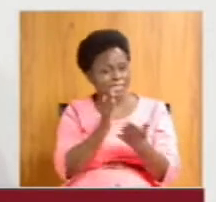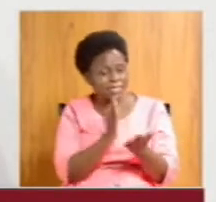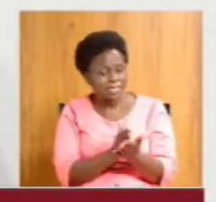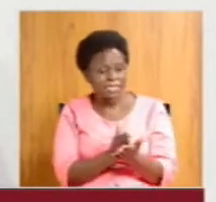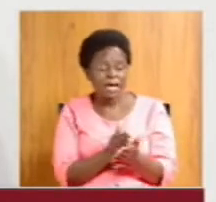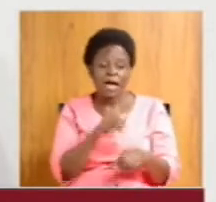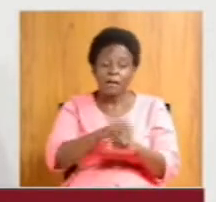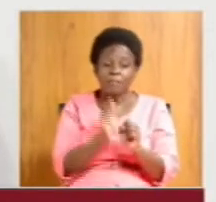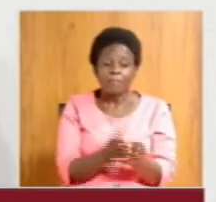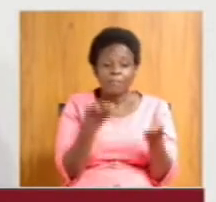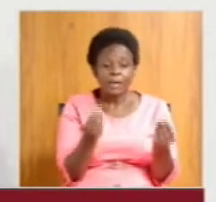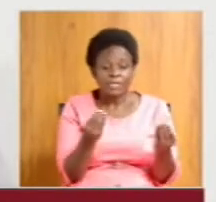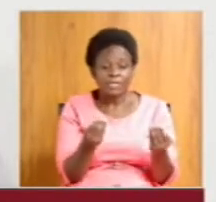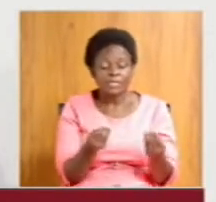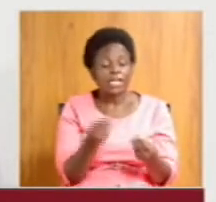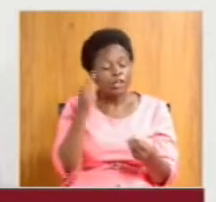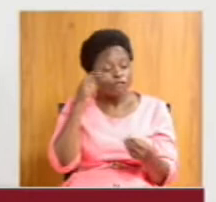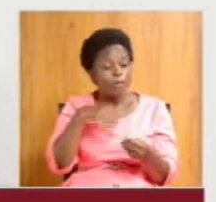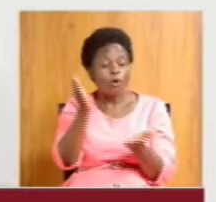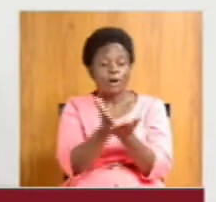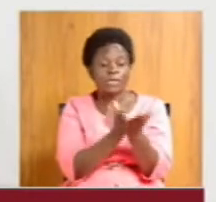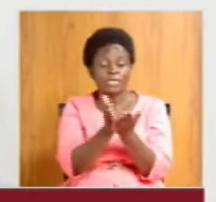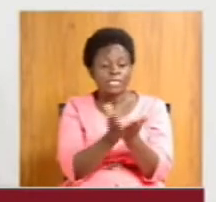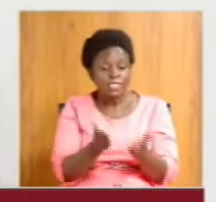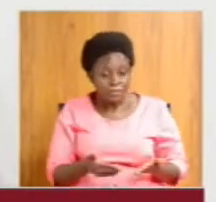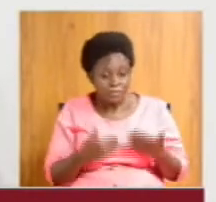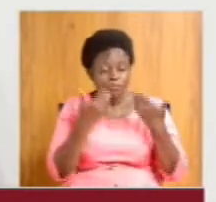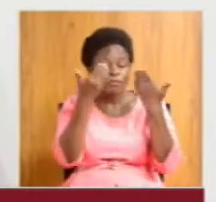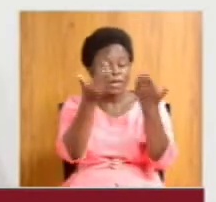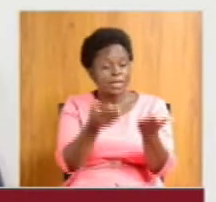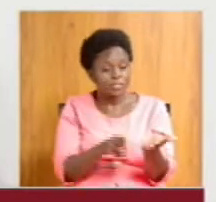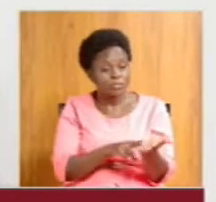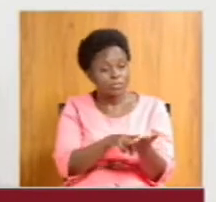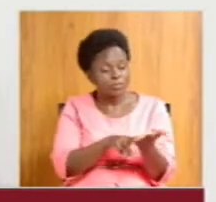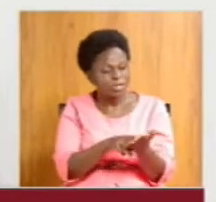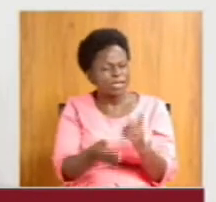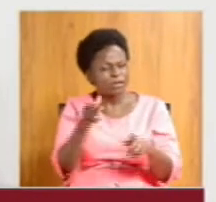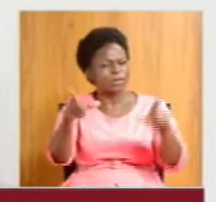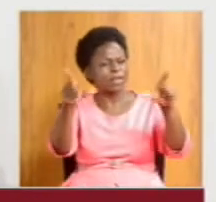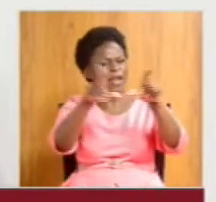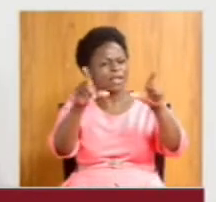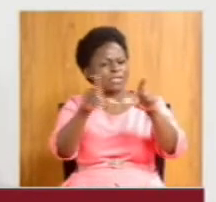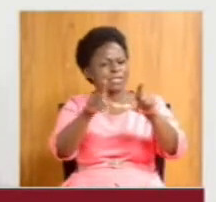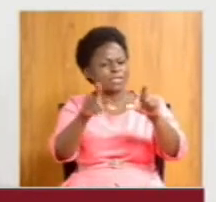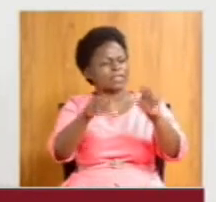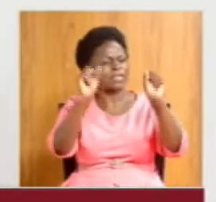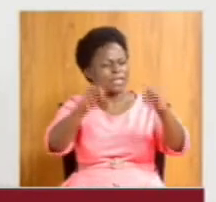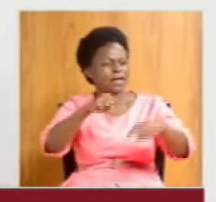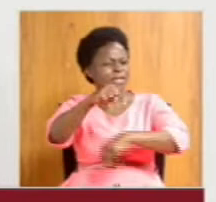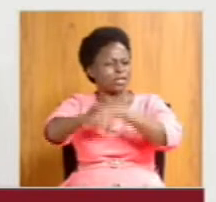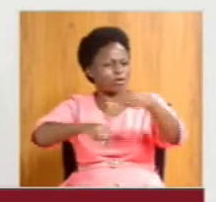and made it easy for more service providers to apply and obtain licenses such that they can